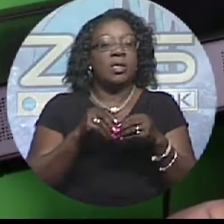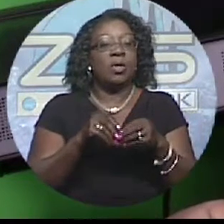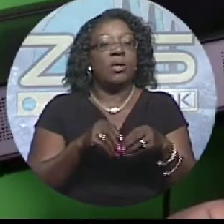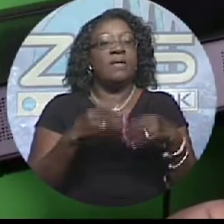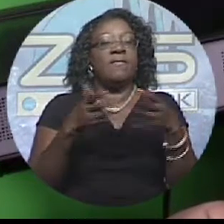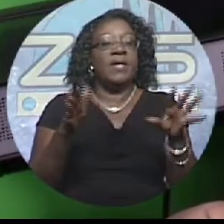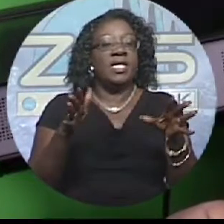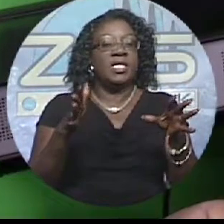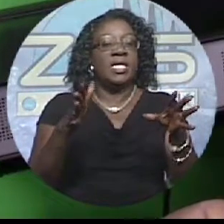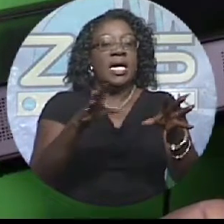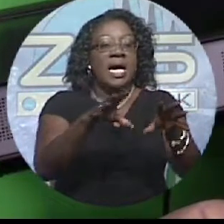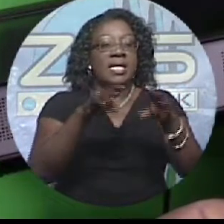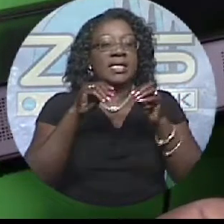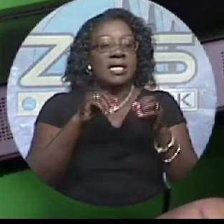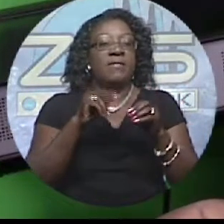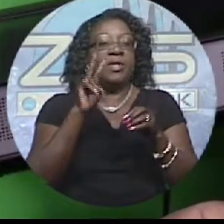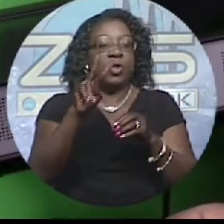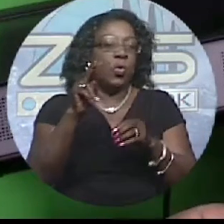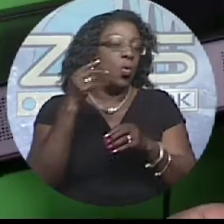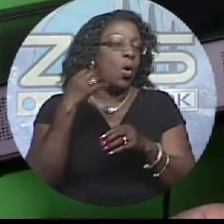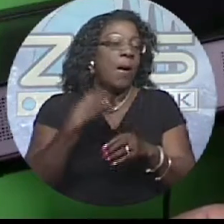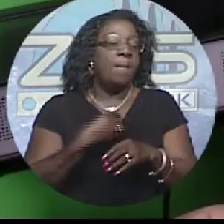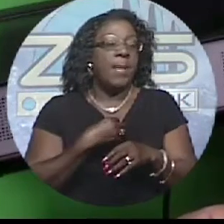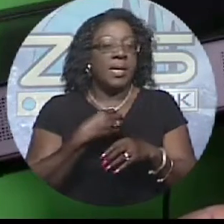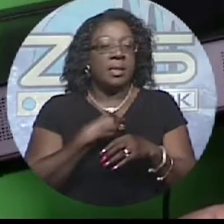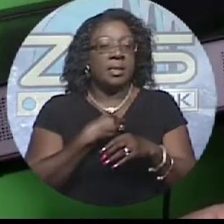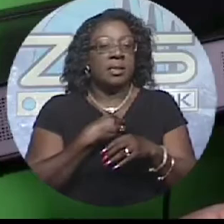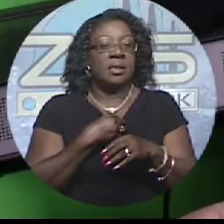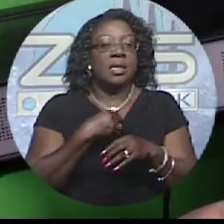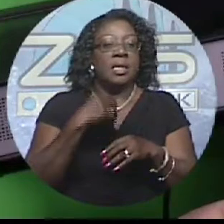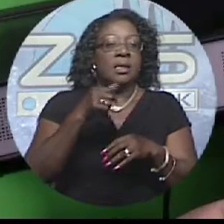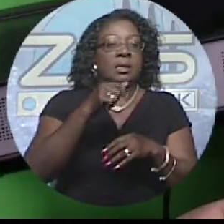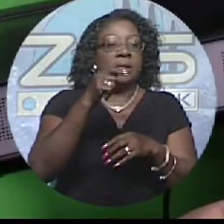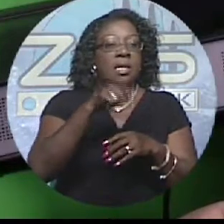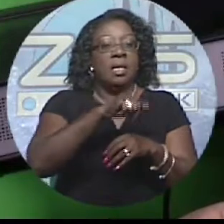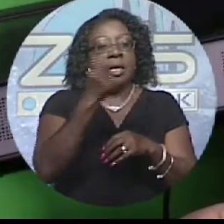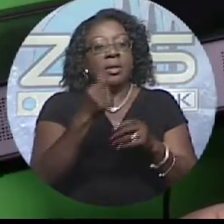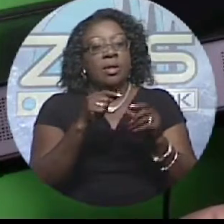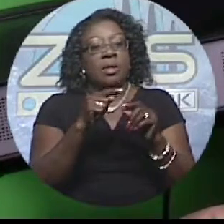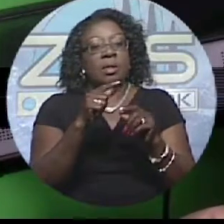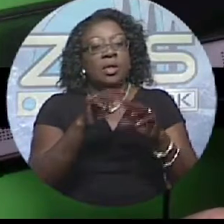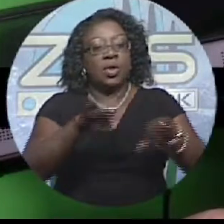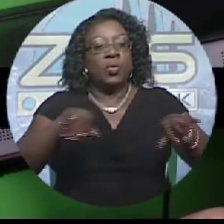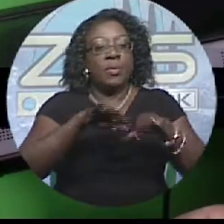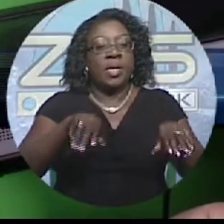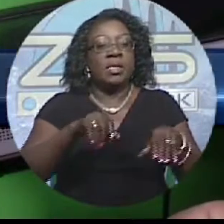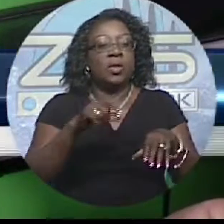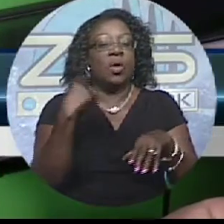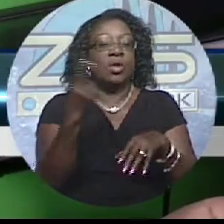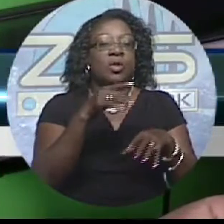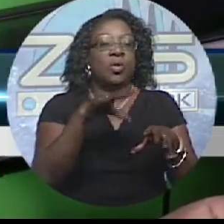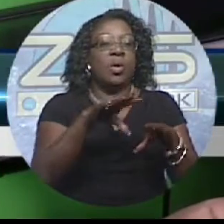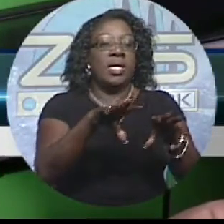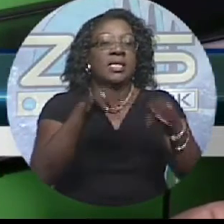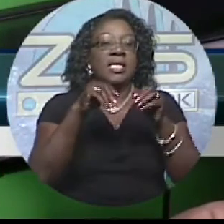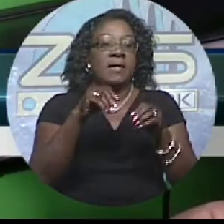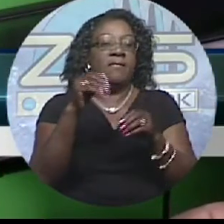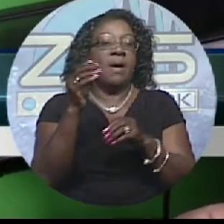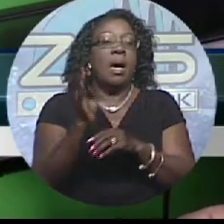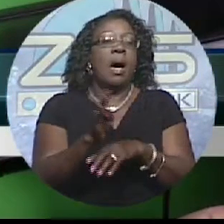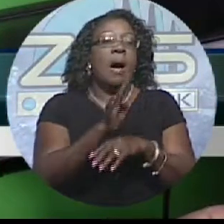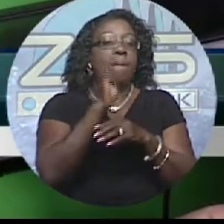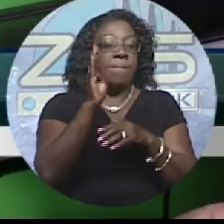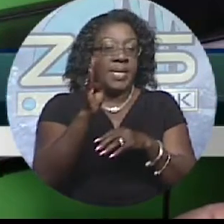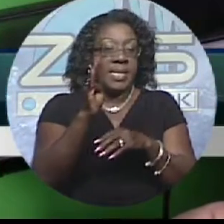qualifying times for the Olympic Games, Dustin Tynes also achieved a B qualifying time for the Olympic Games yesterday, and he set 2